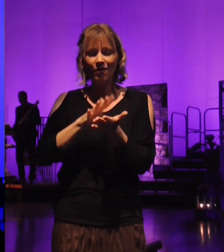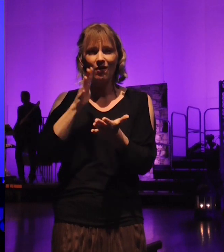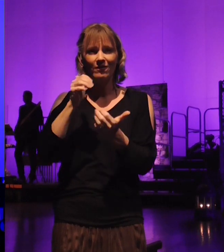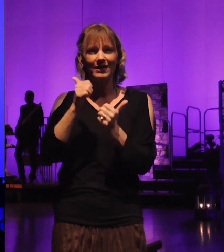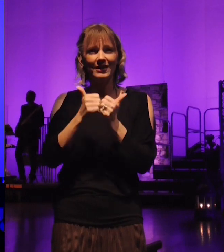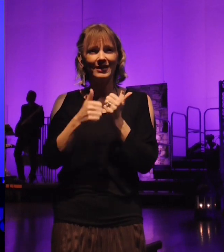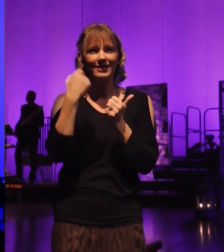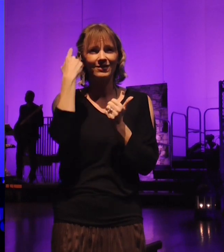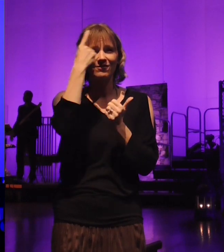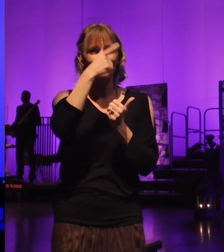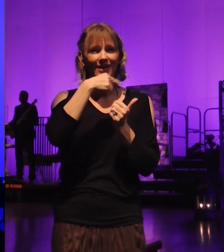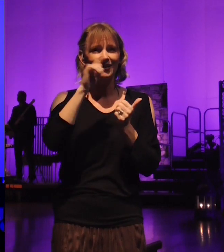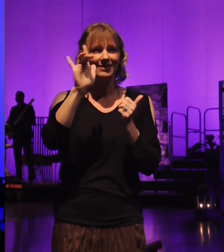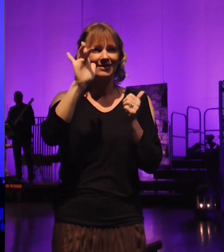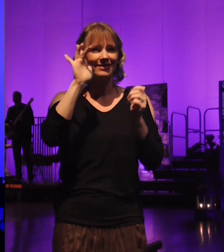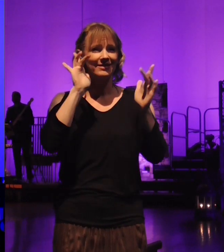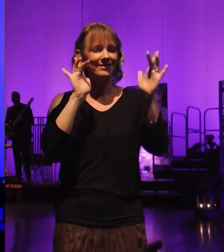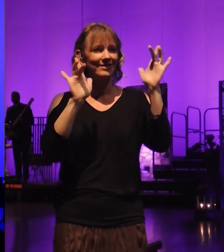each face.